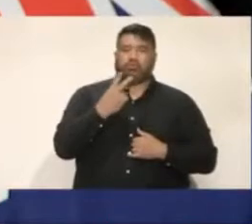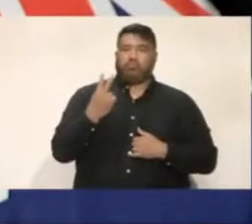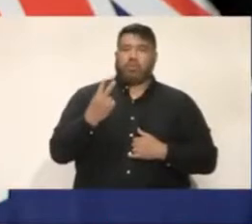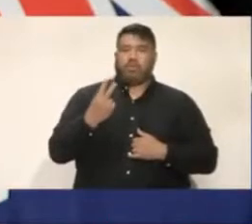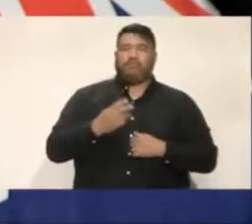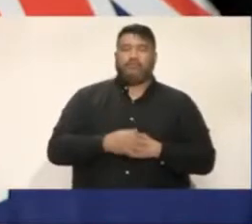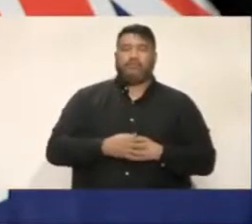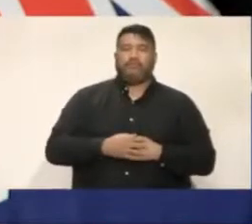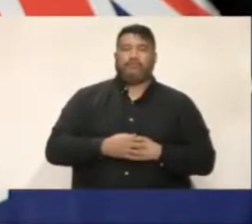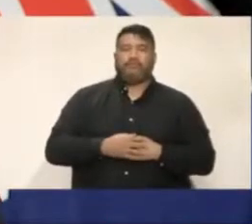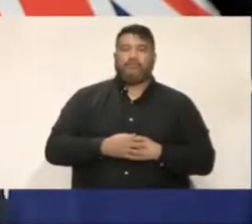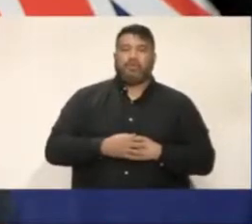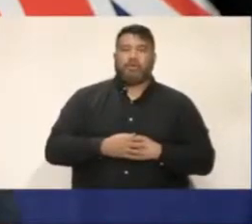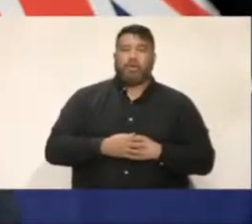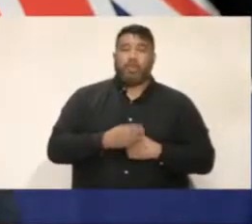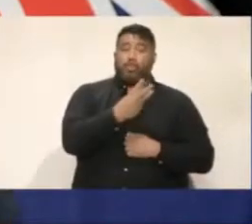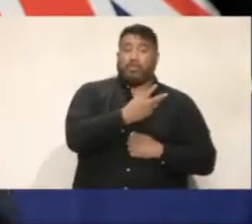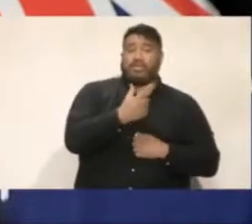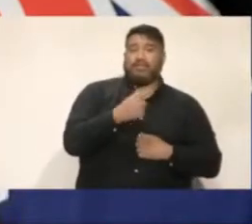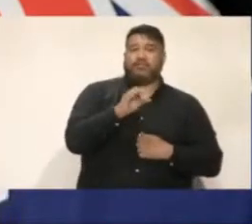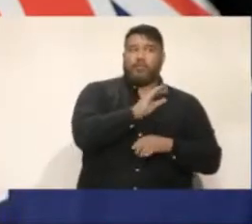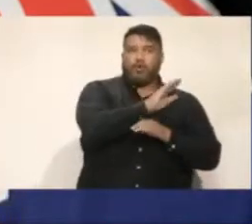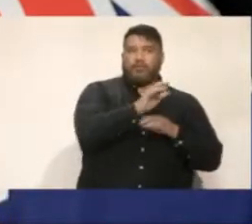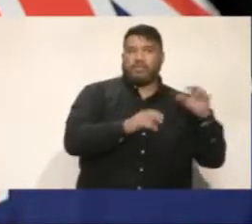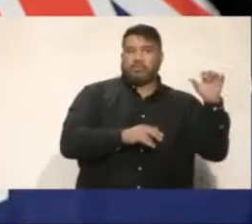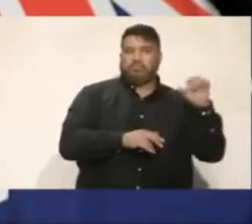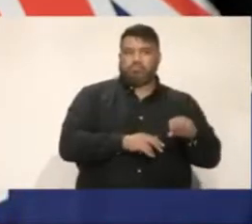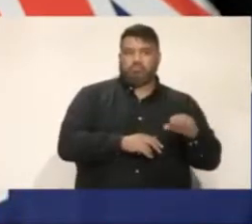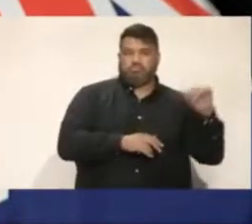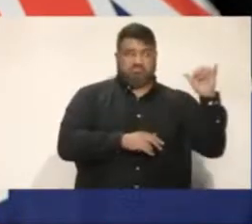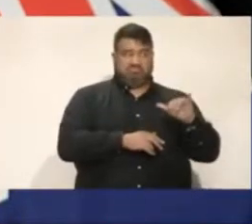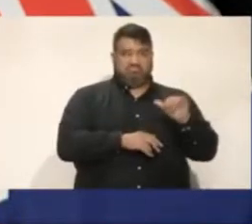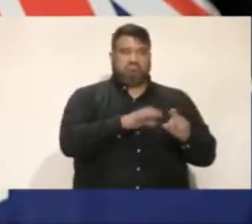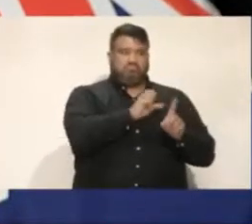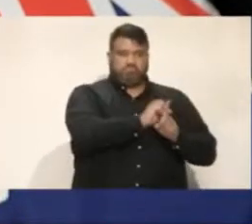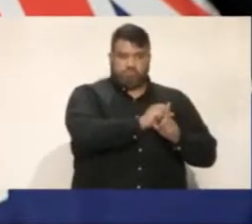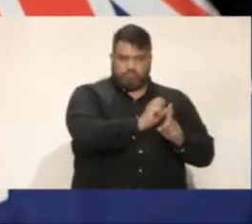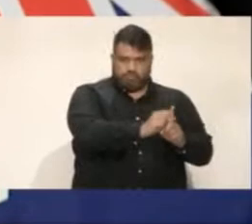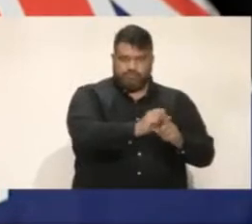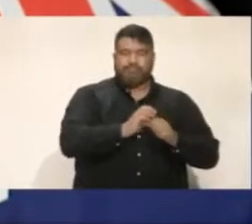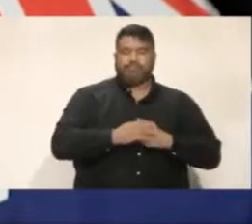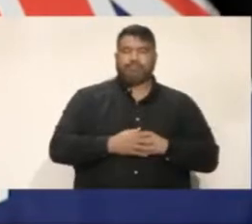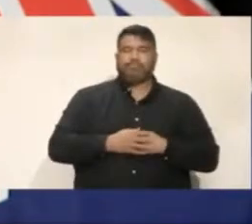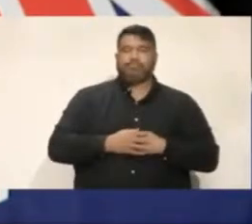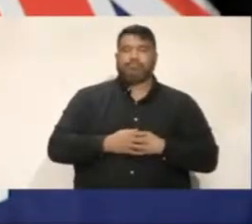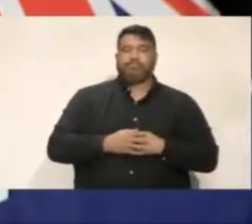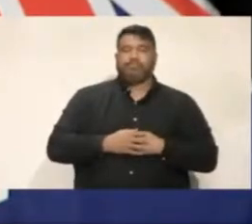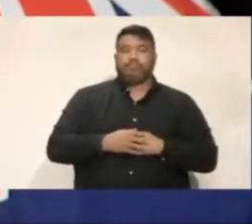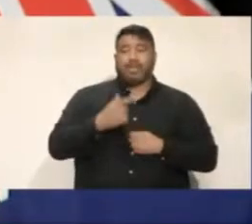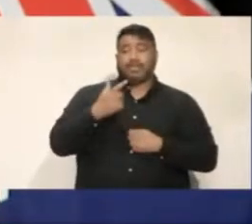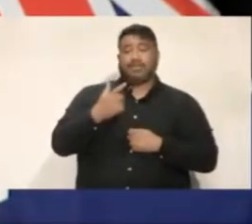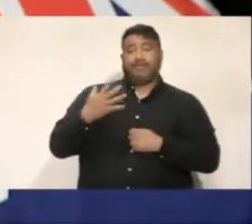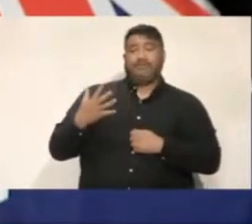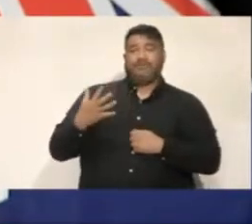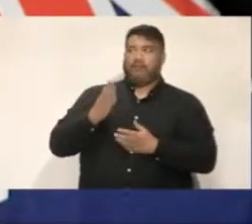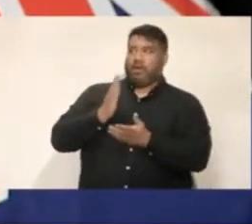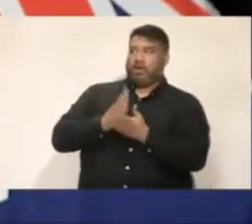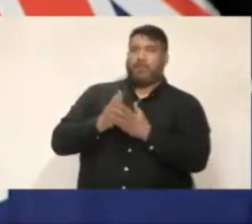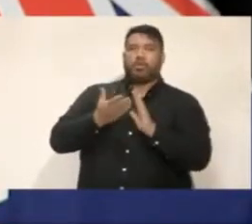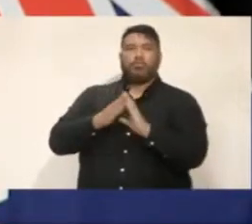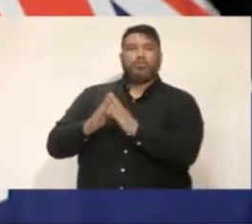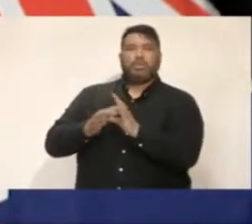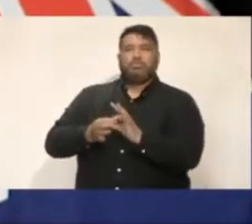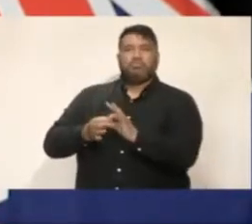these, 37 are imported cases identified in our managed isolation and quarantine facilities, and 75 of our